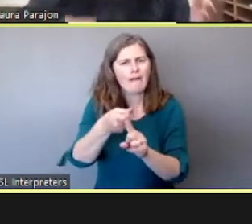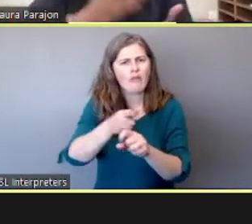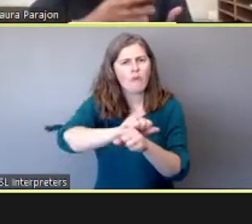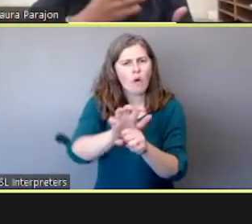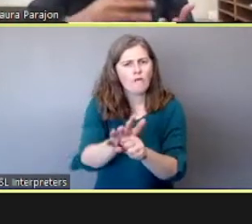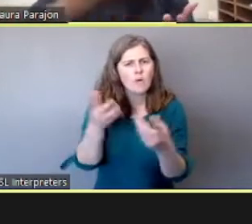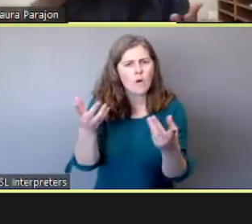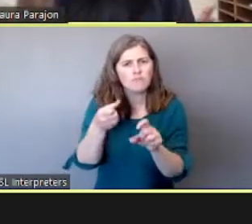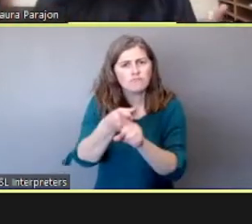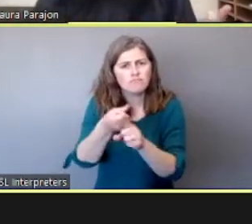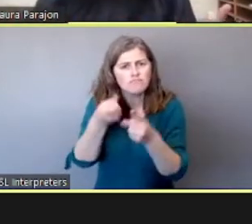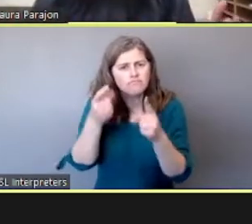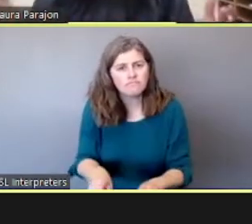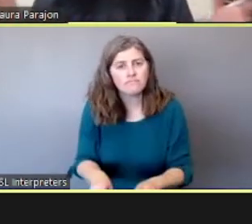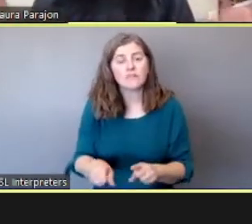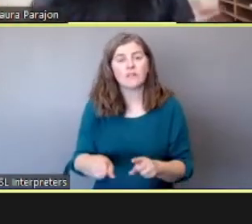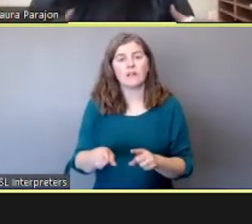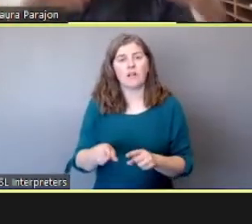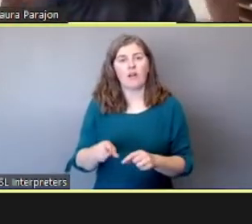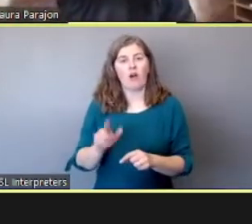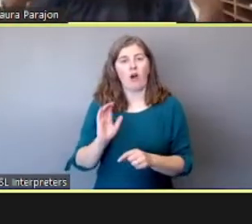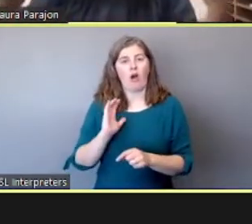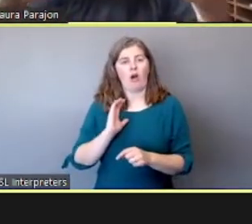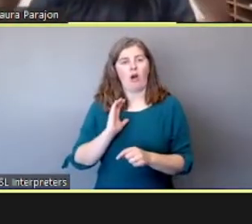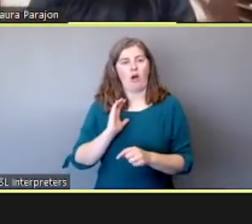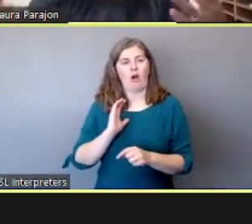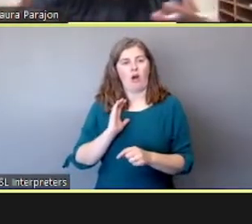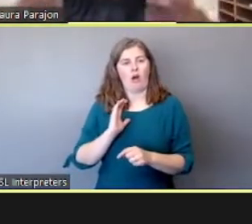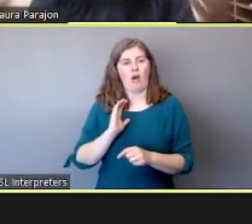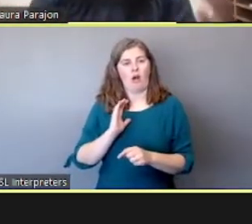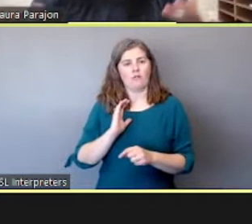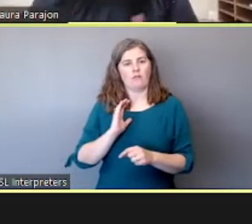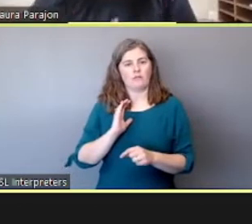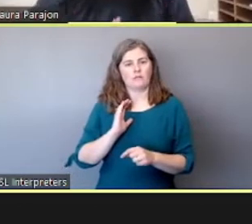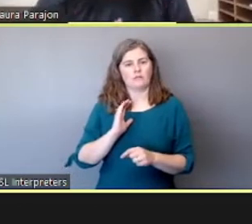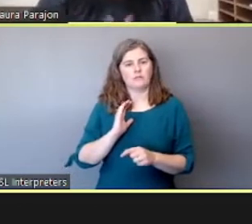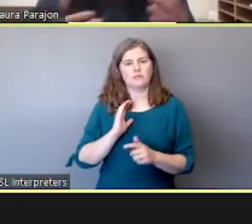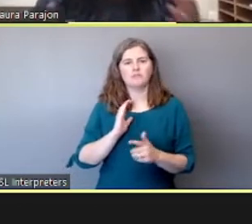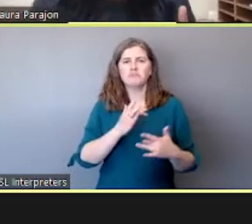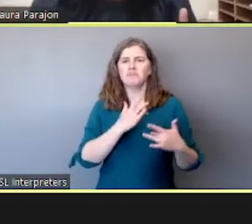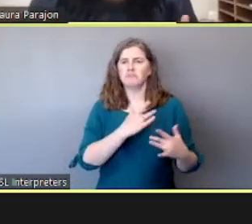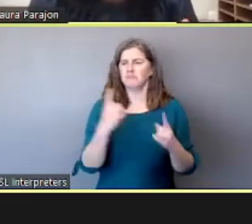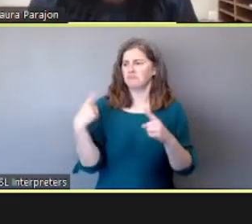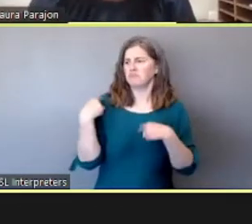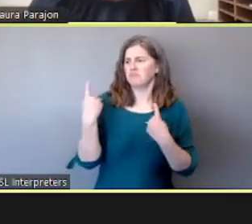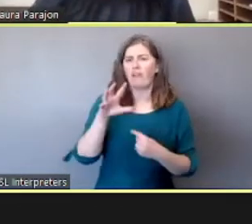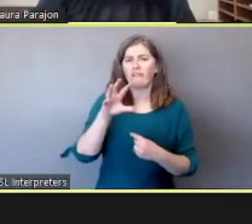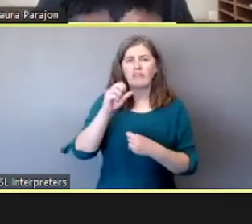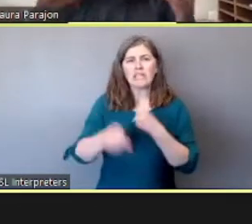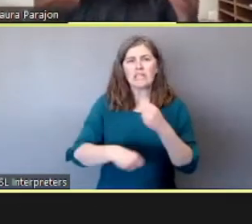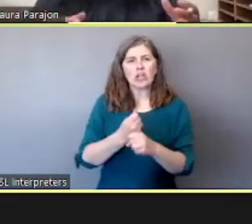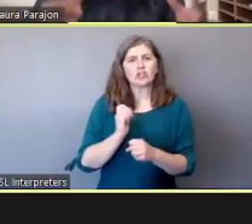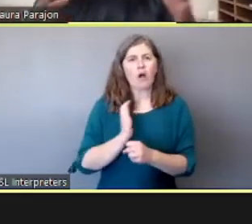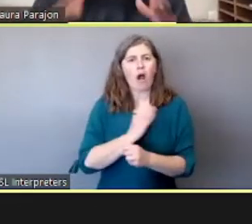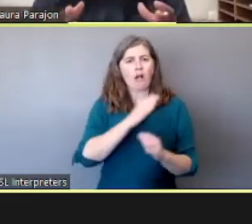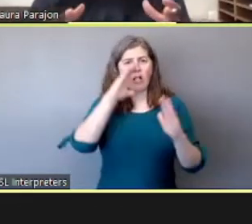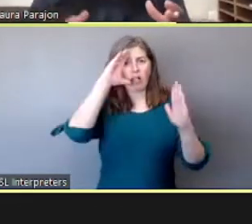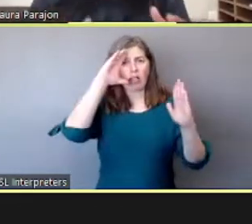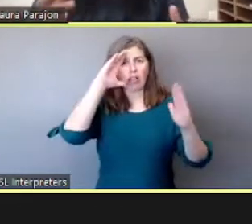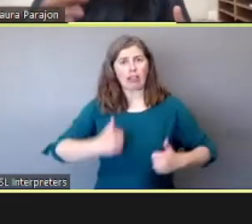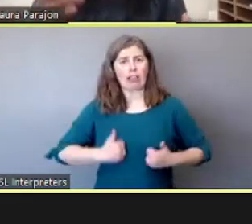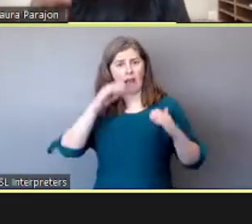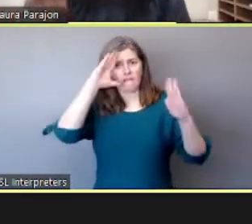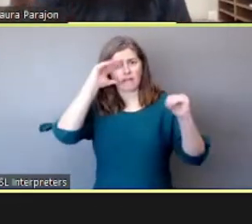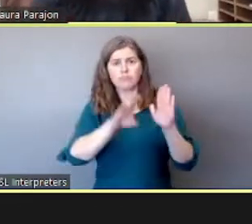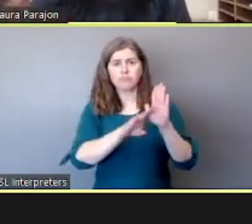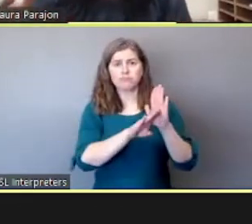is after life expectancy going up uninterrupted for over 50 years, you can see the impact that